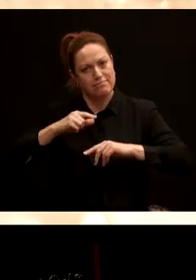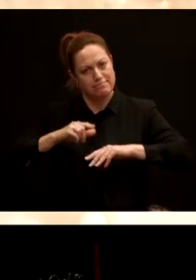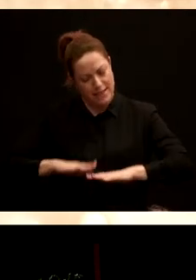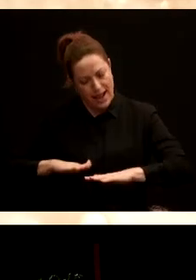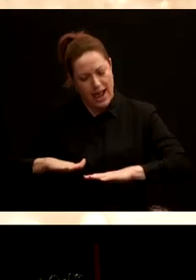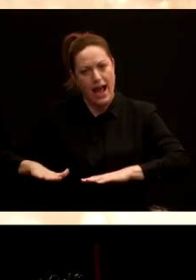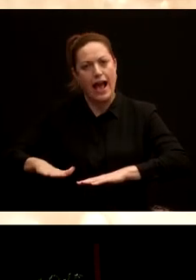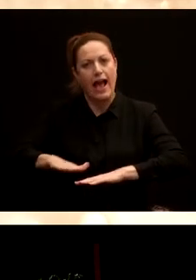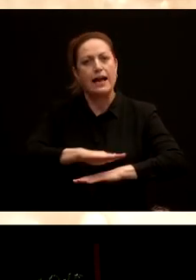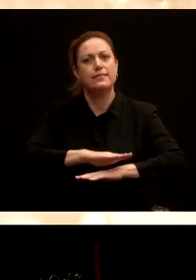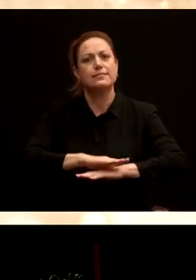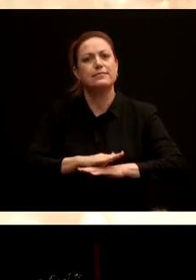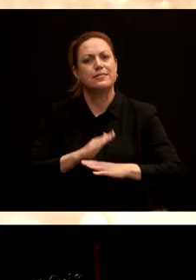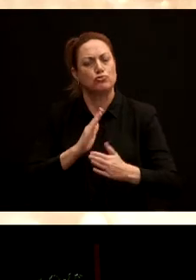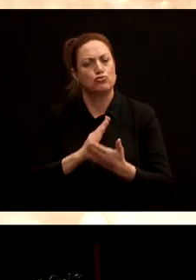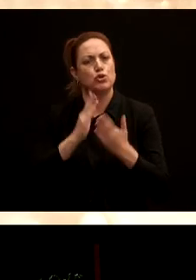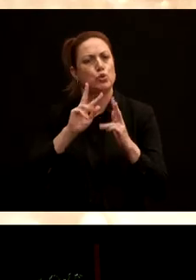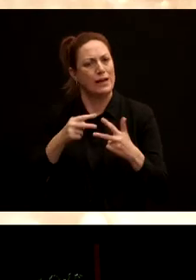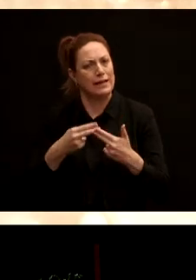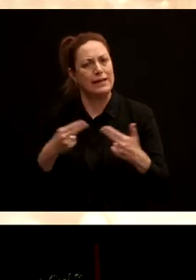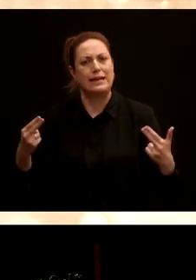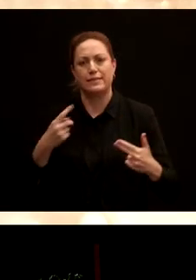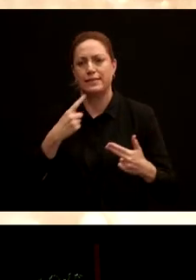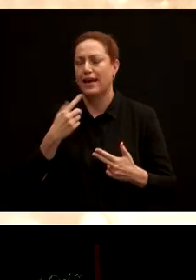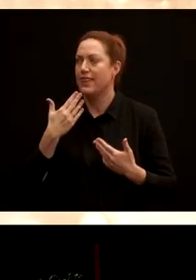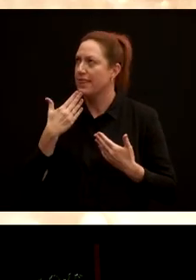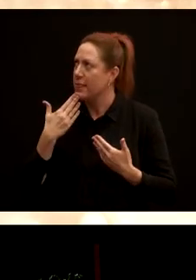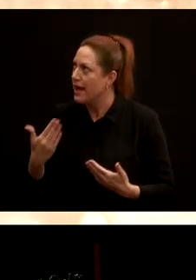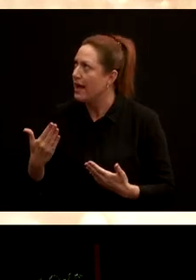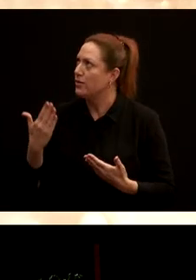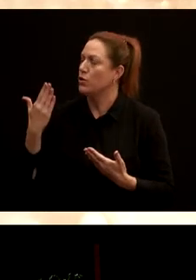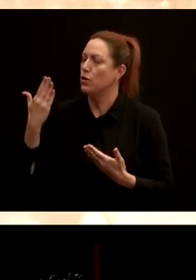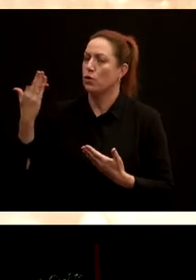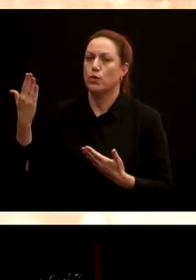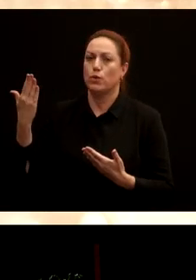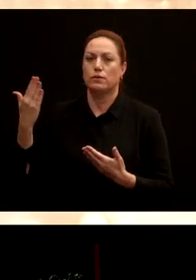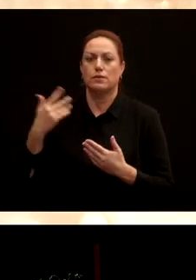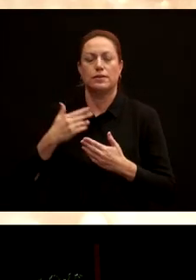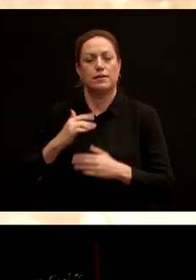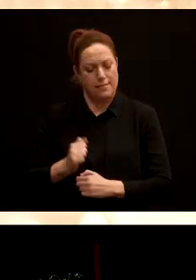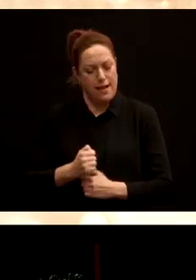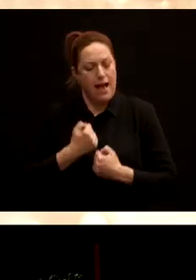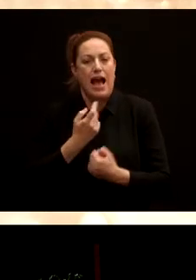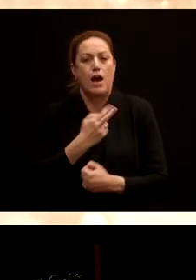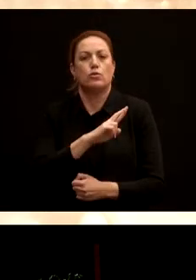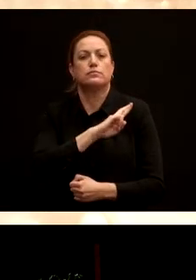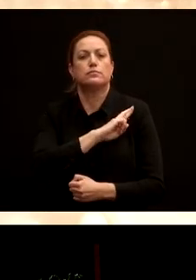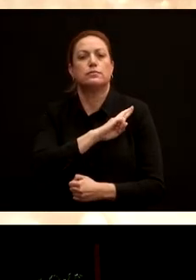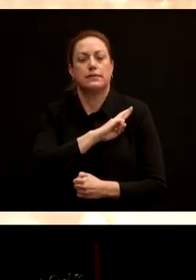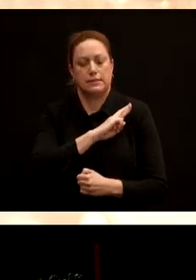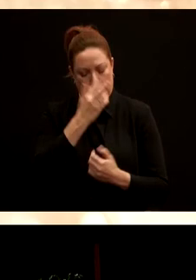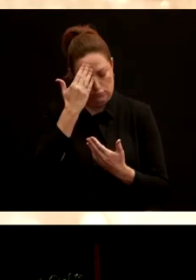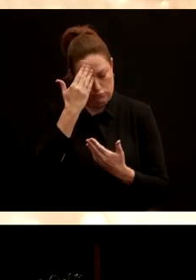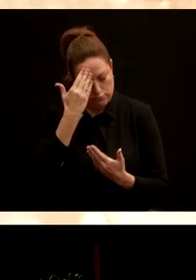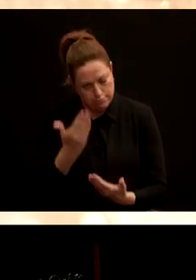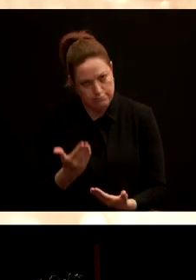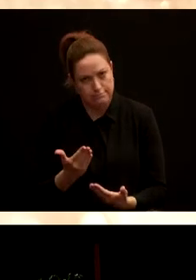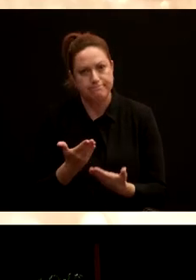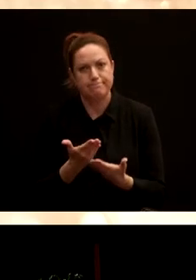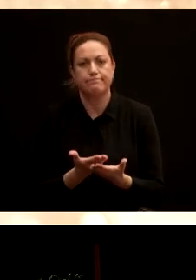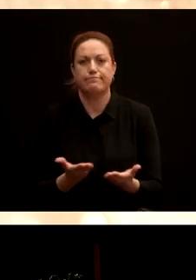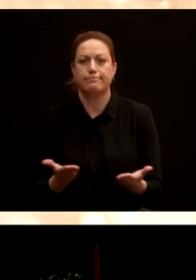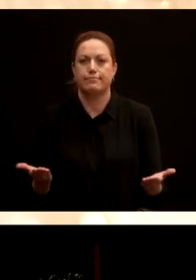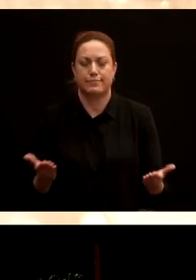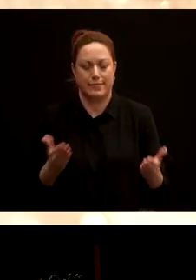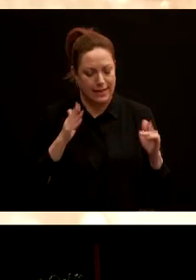are truly thankful and undertake the privileged duty of respecting